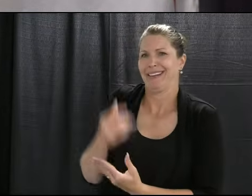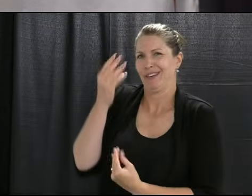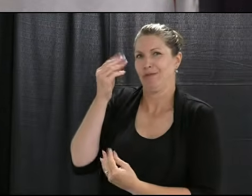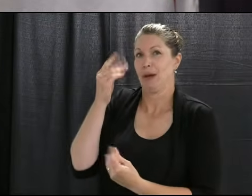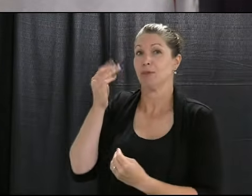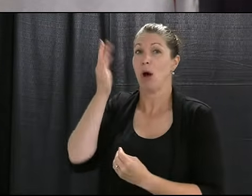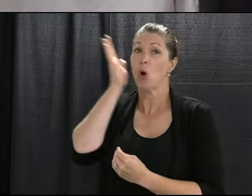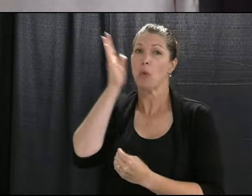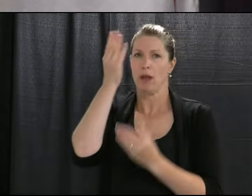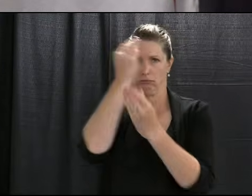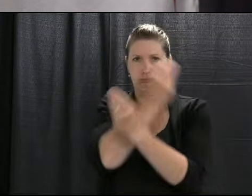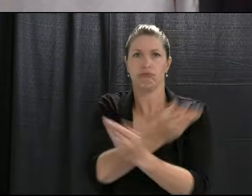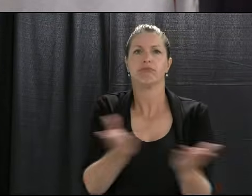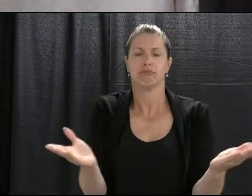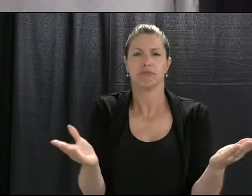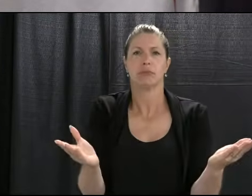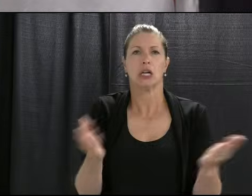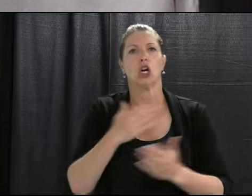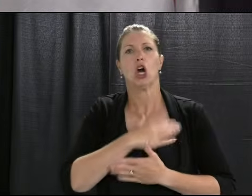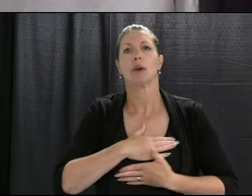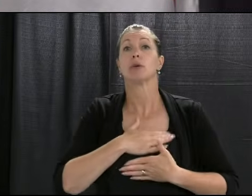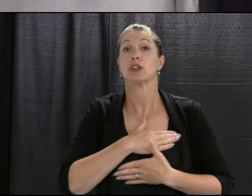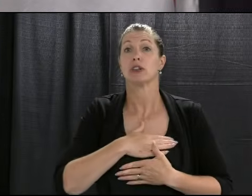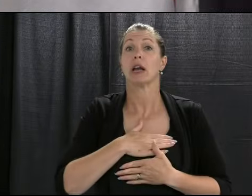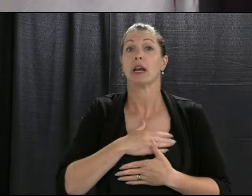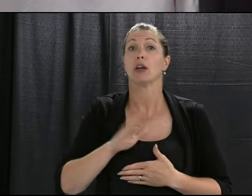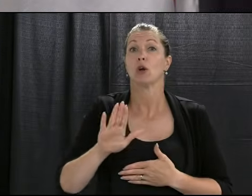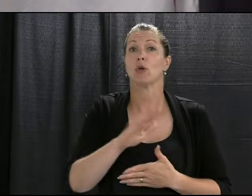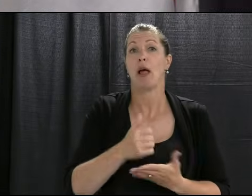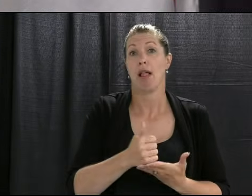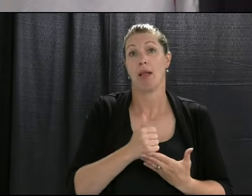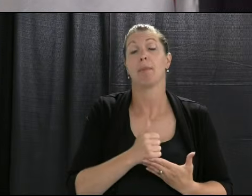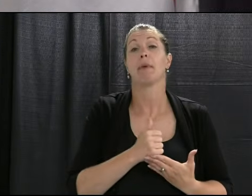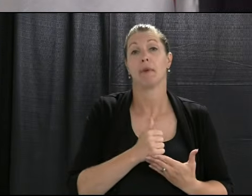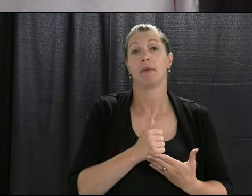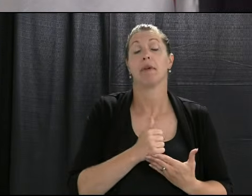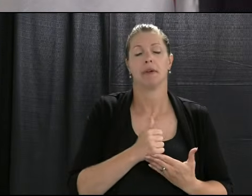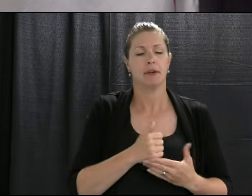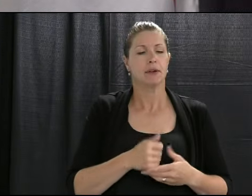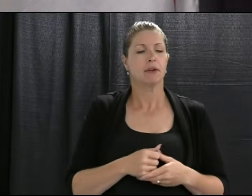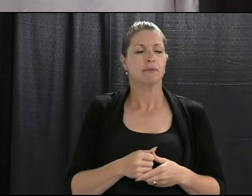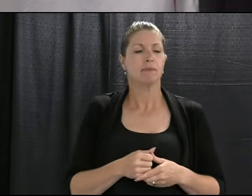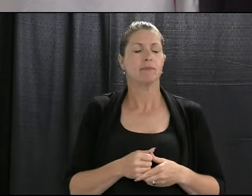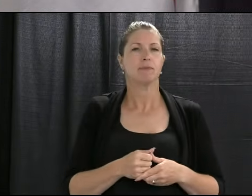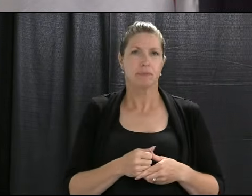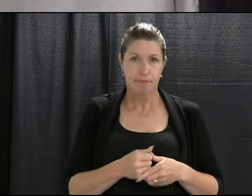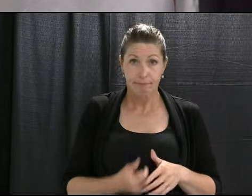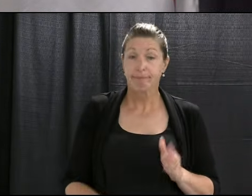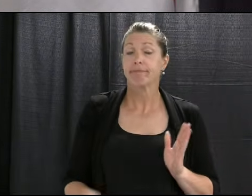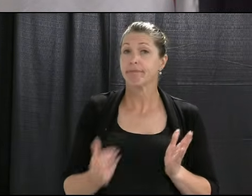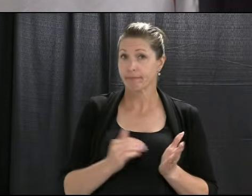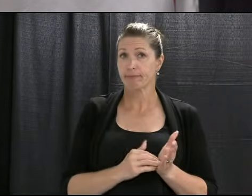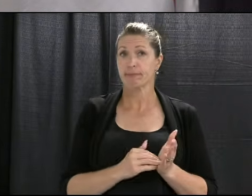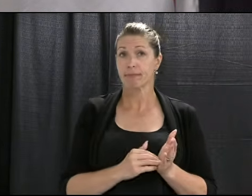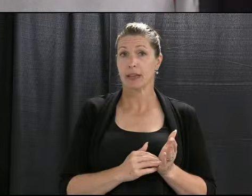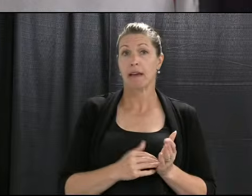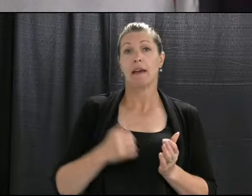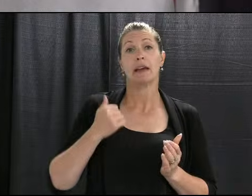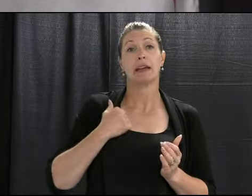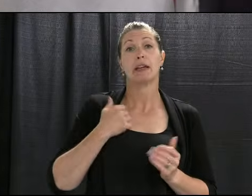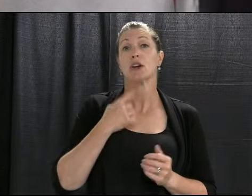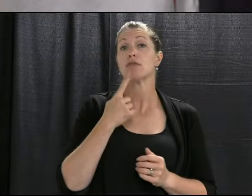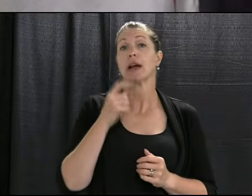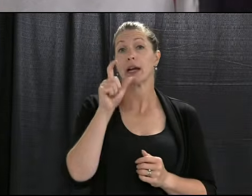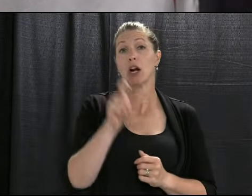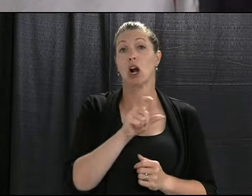and we appreciate their help in this situation. So again, the Canadian Red Cross